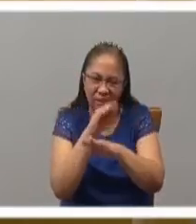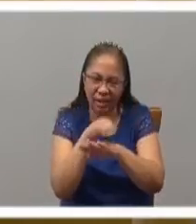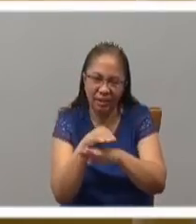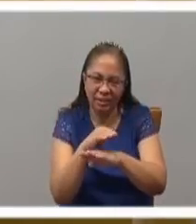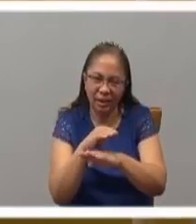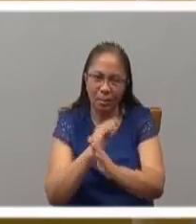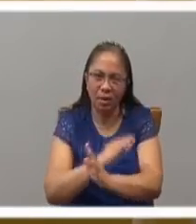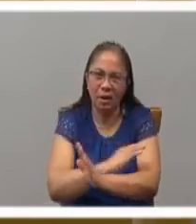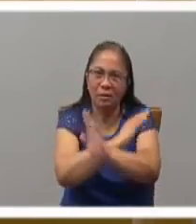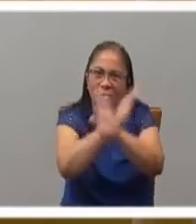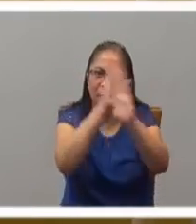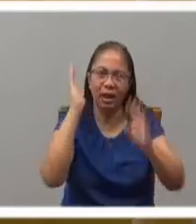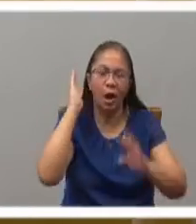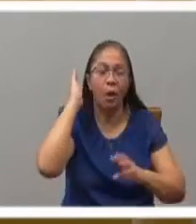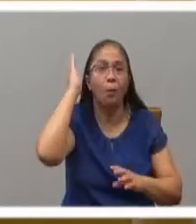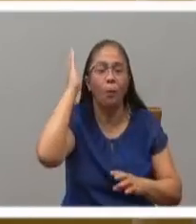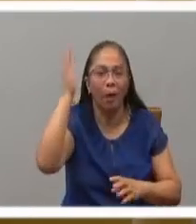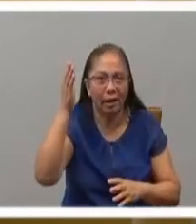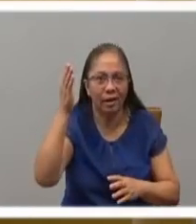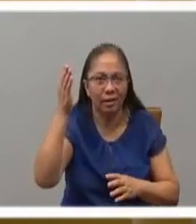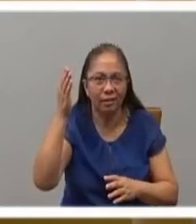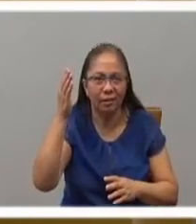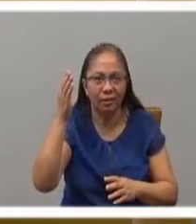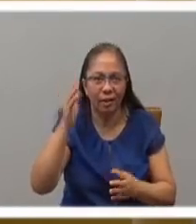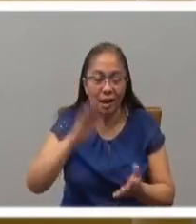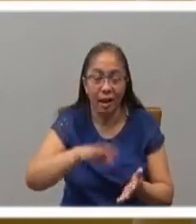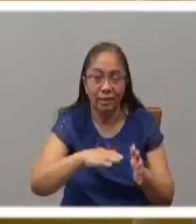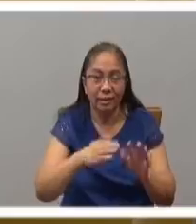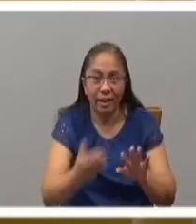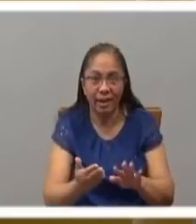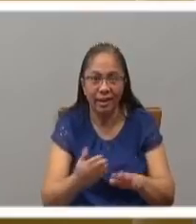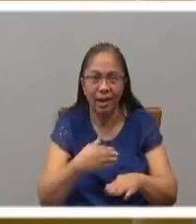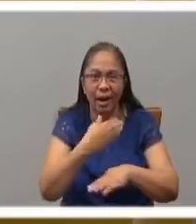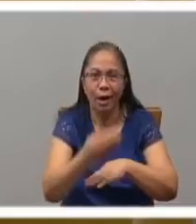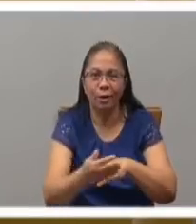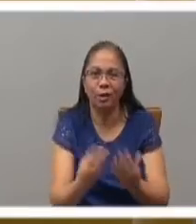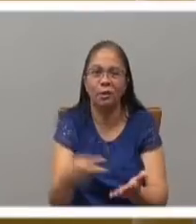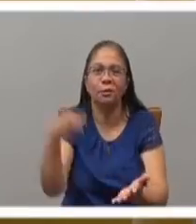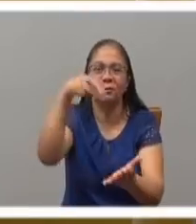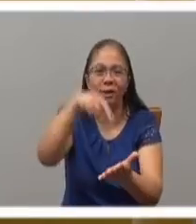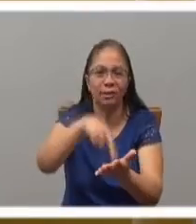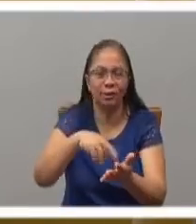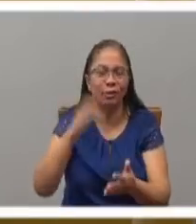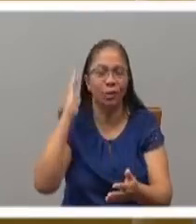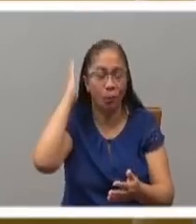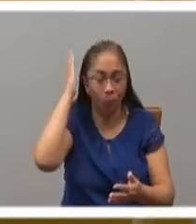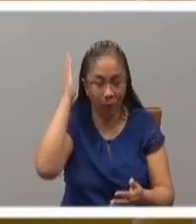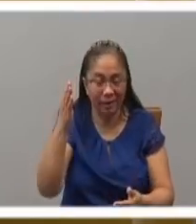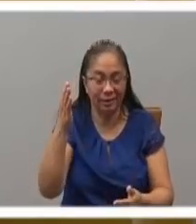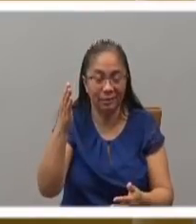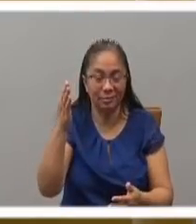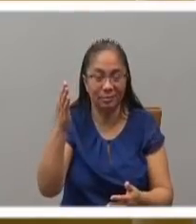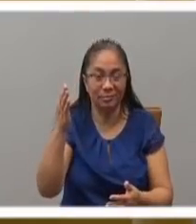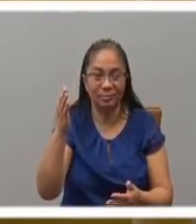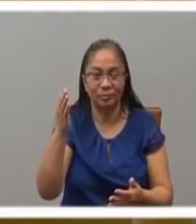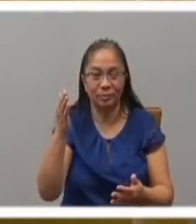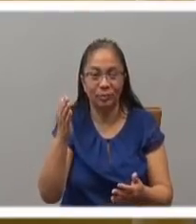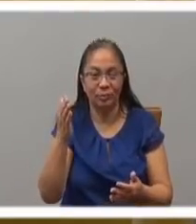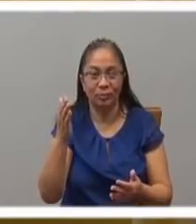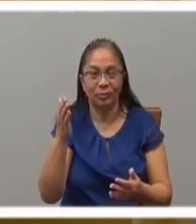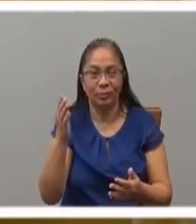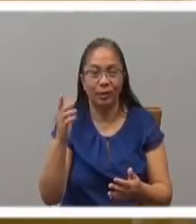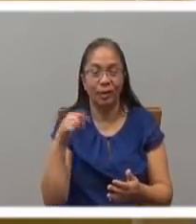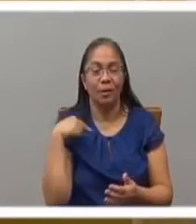and therefore resurrection follows death. beloved in Christ,